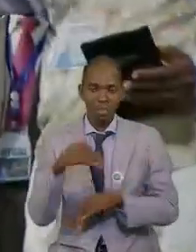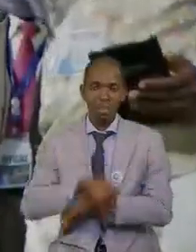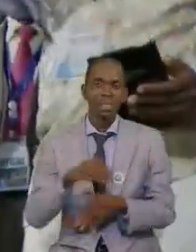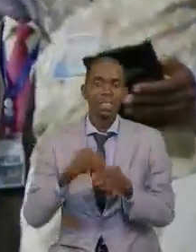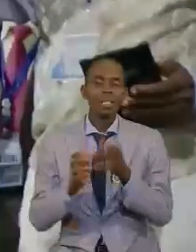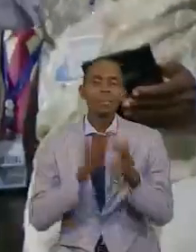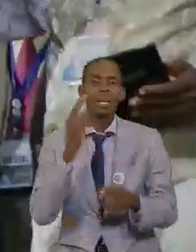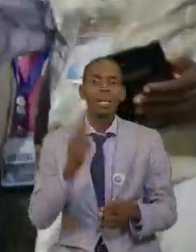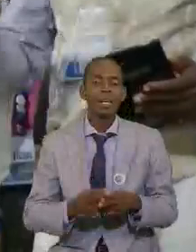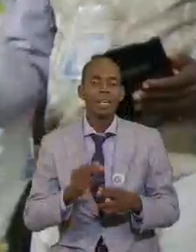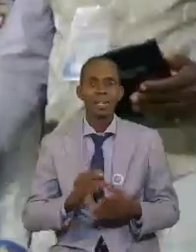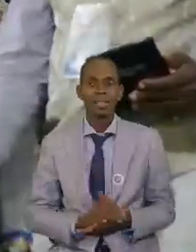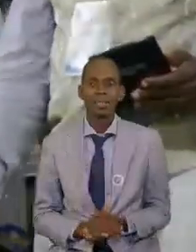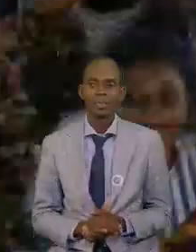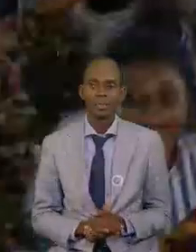name.